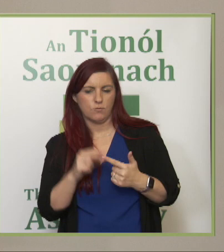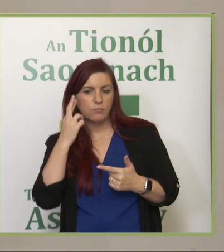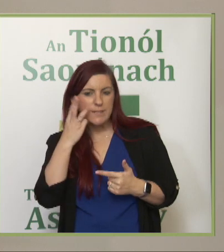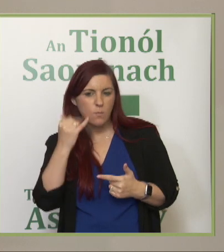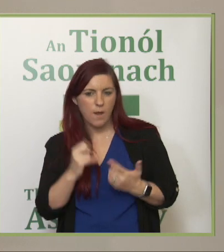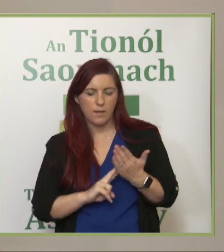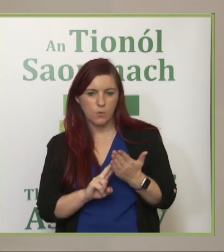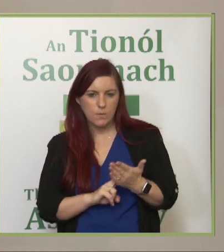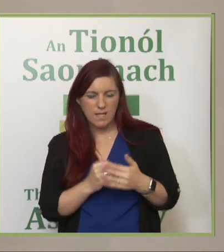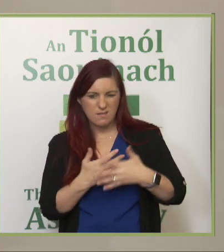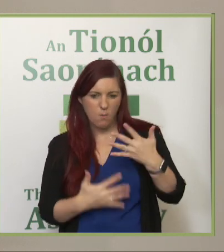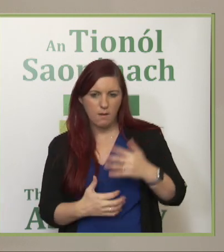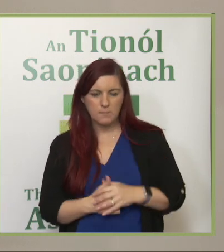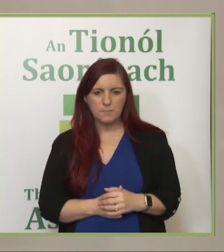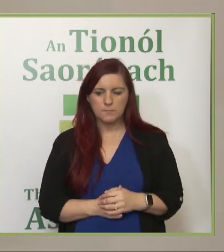drugs and so on.